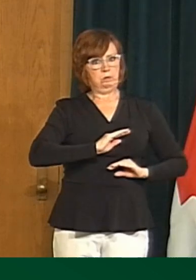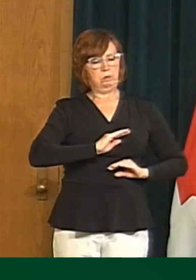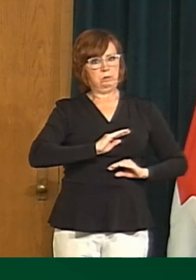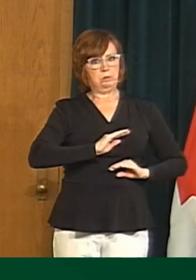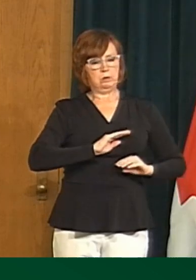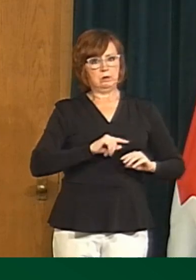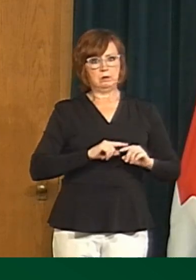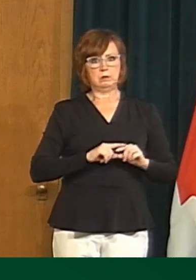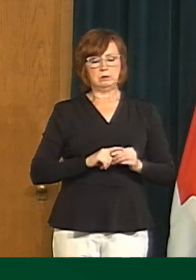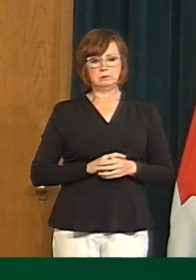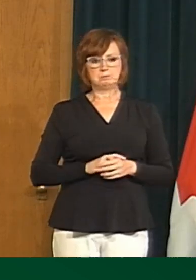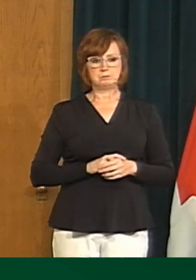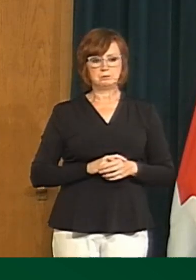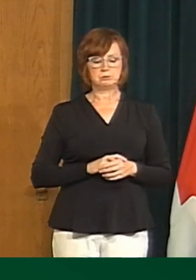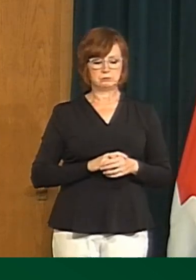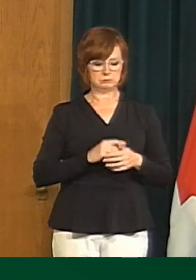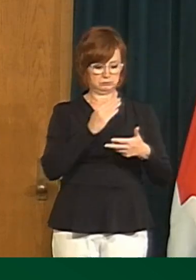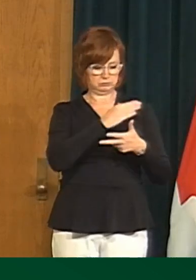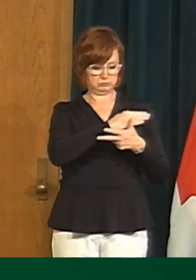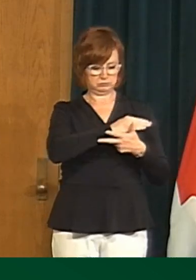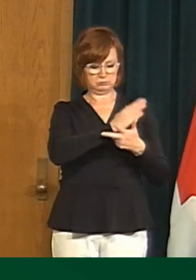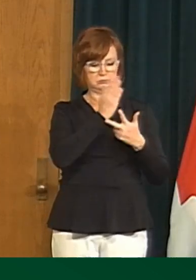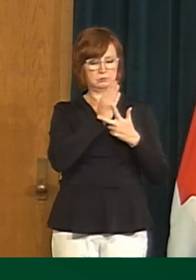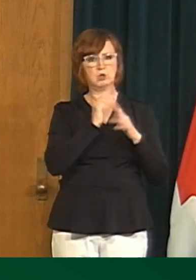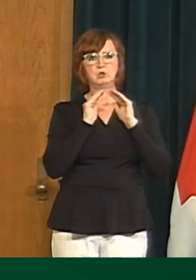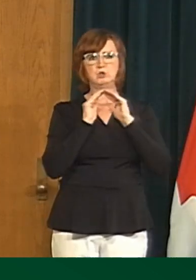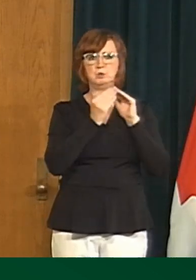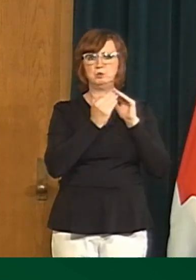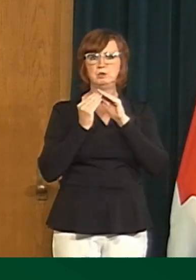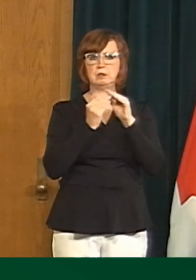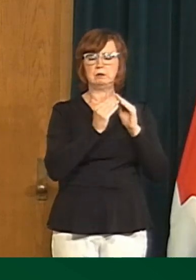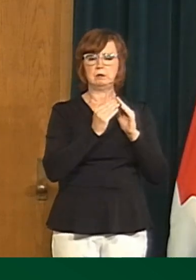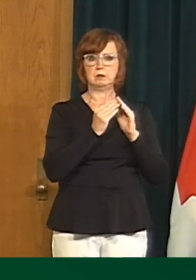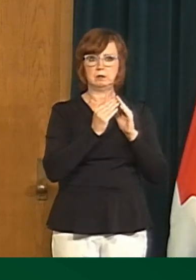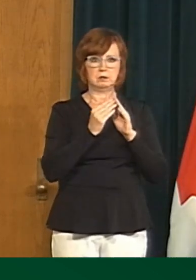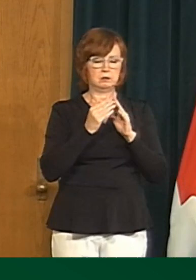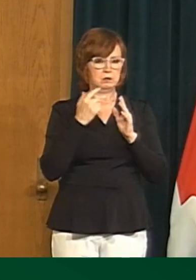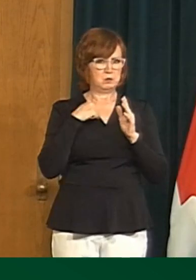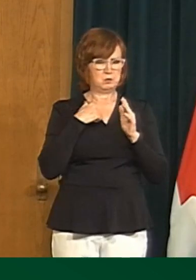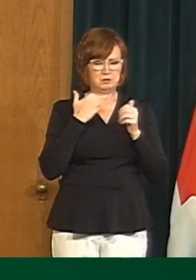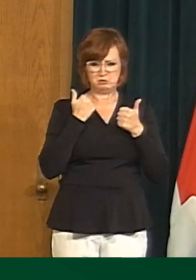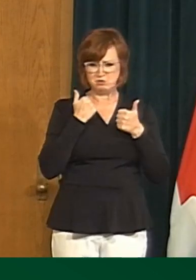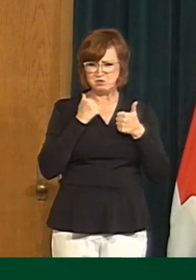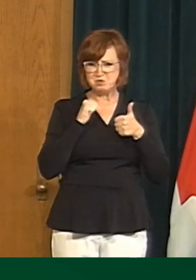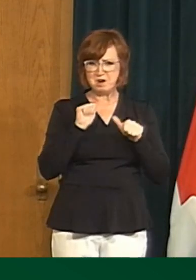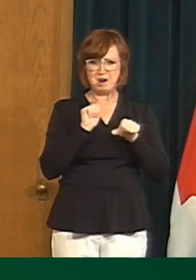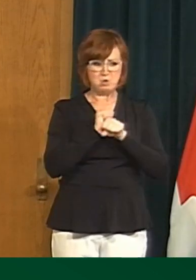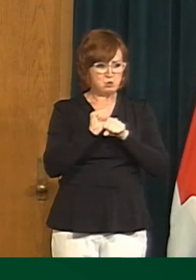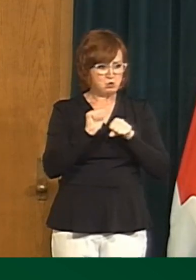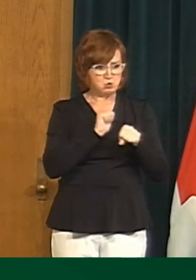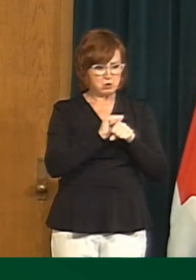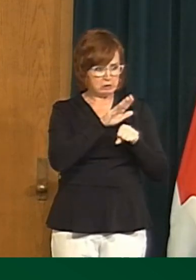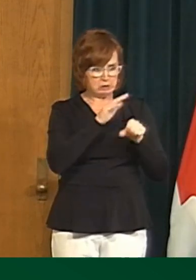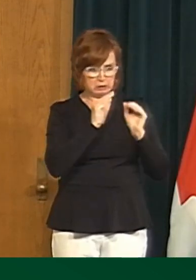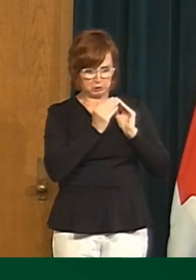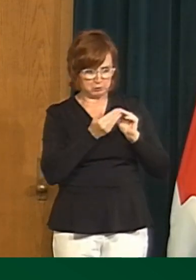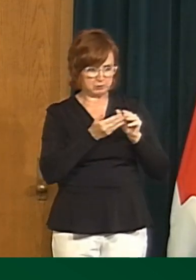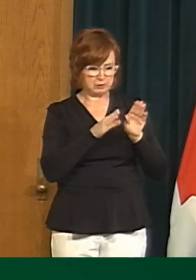here today. With respect to our community, we've been working very hard on reopening sectors of our community, and we're talking today